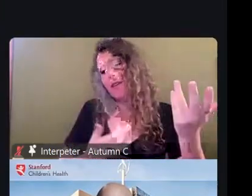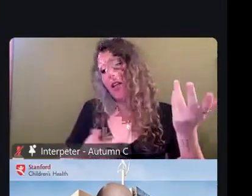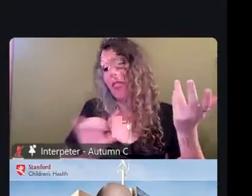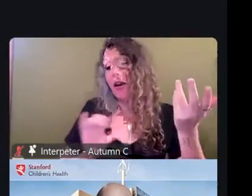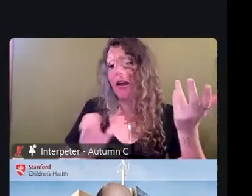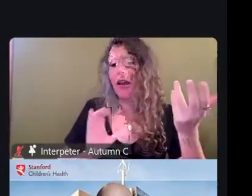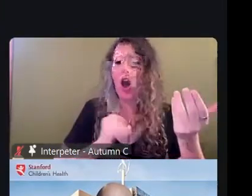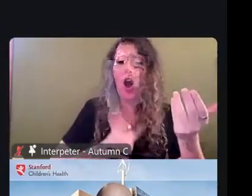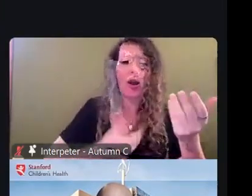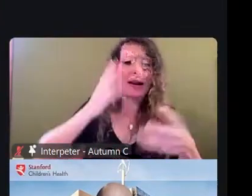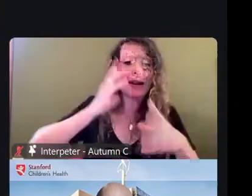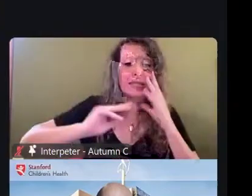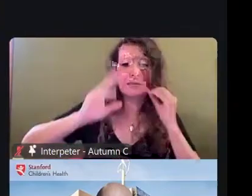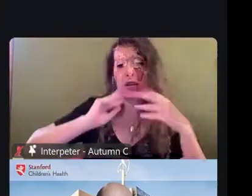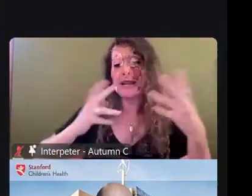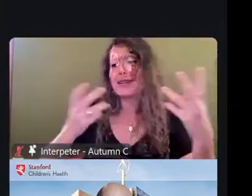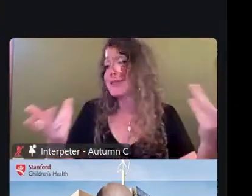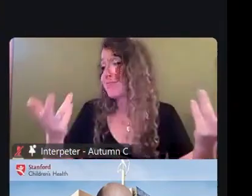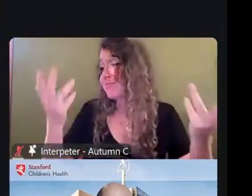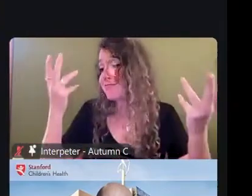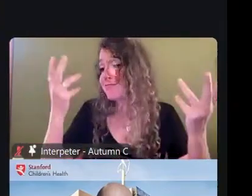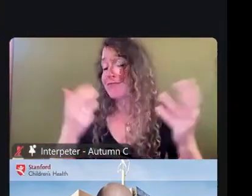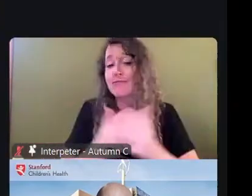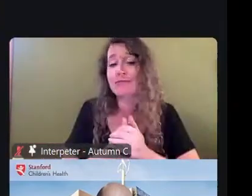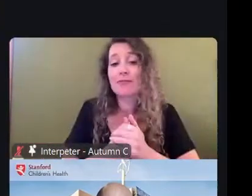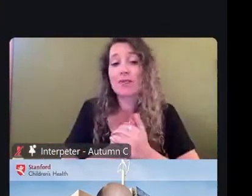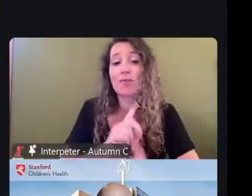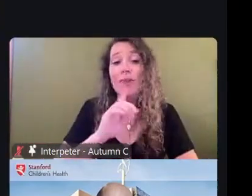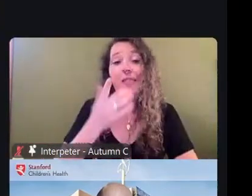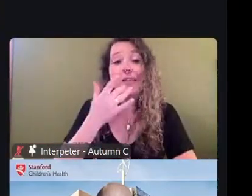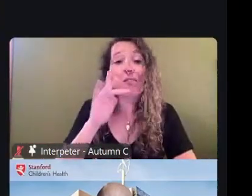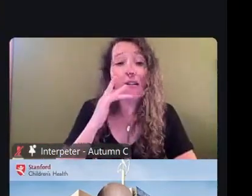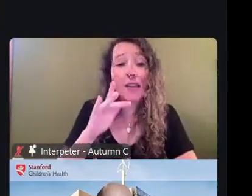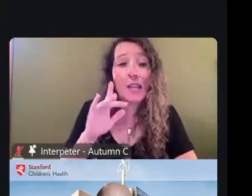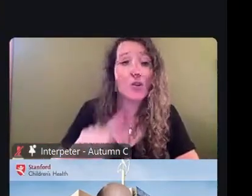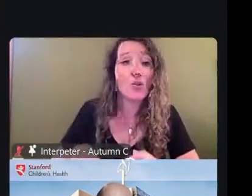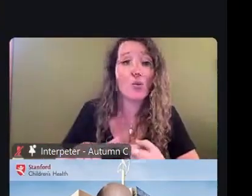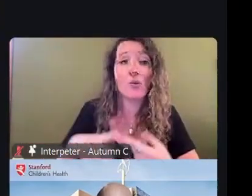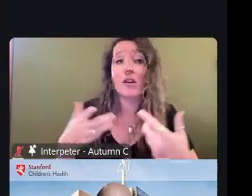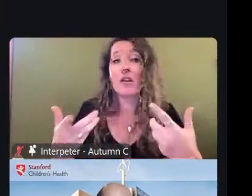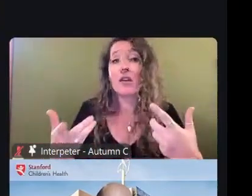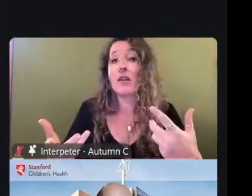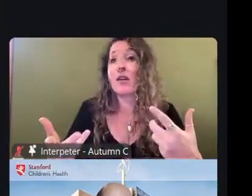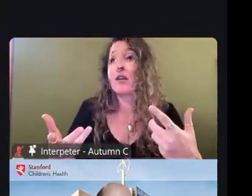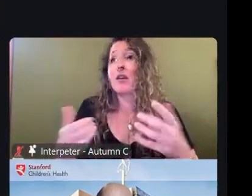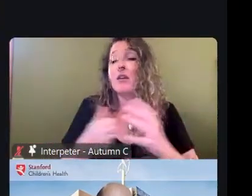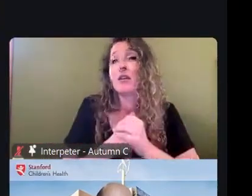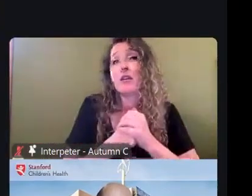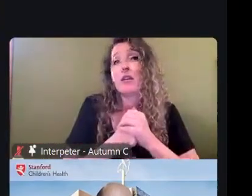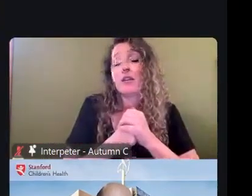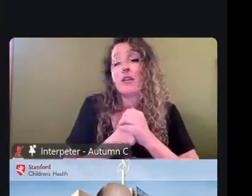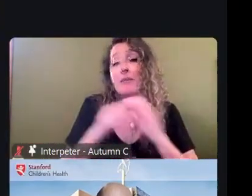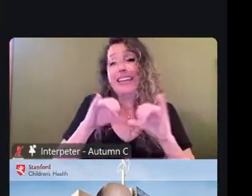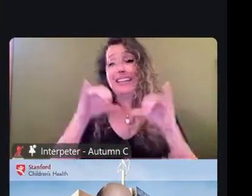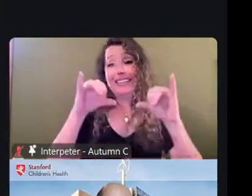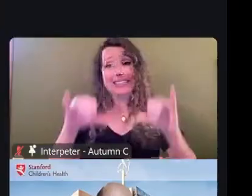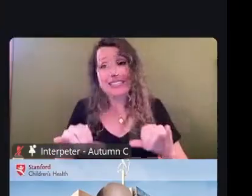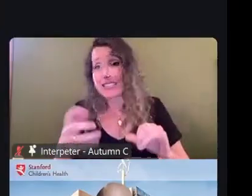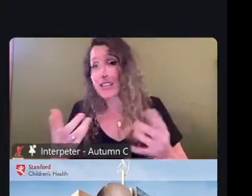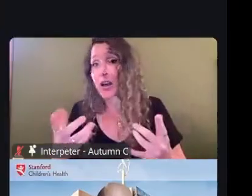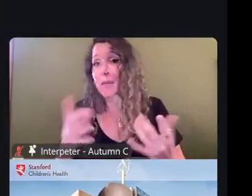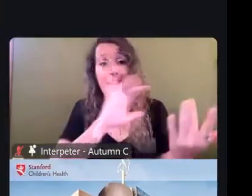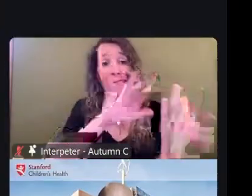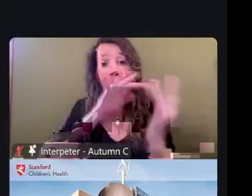our experience, Ken, I think is we're just really fortunate to be in a system and to have